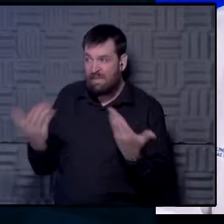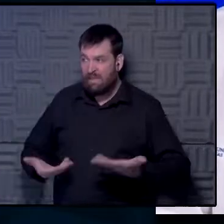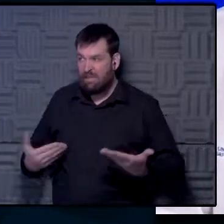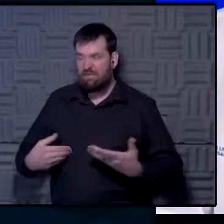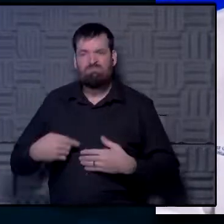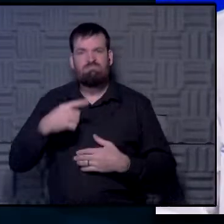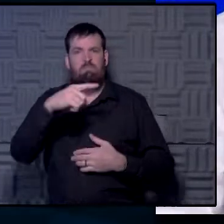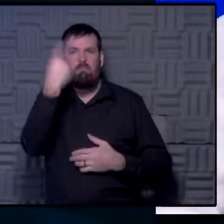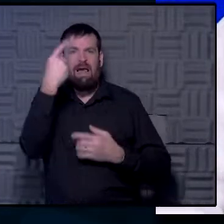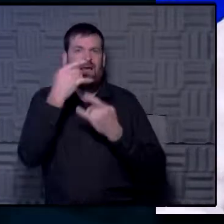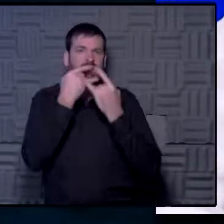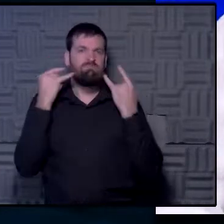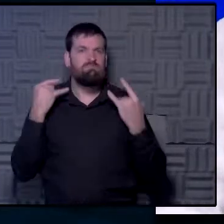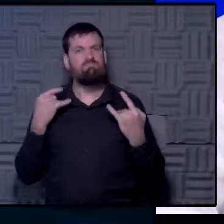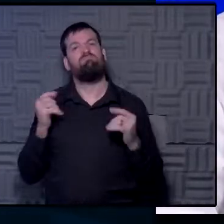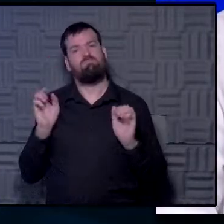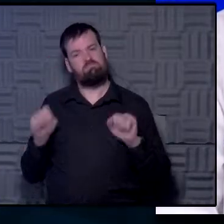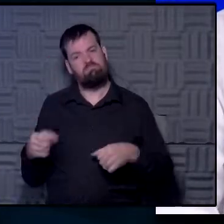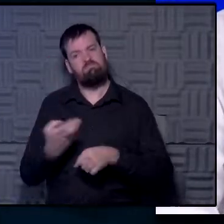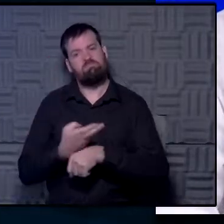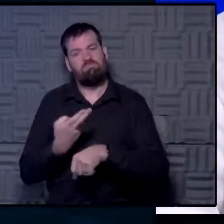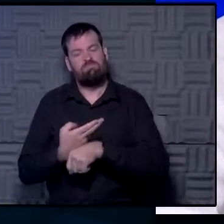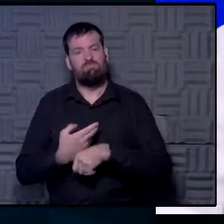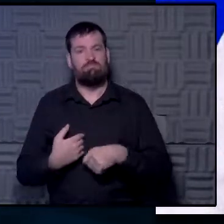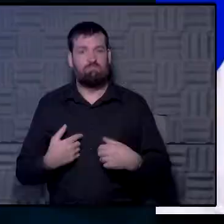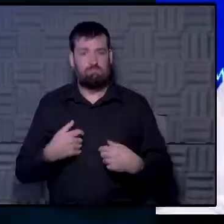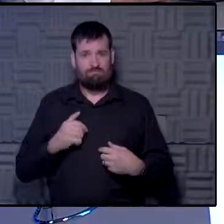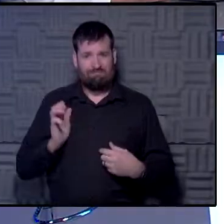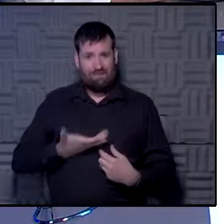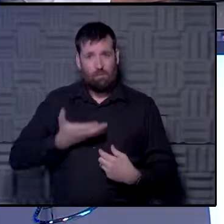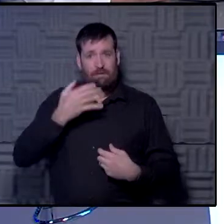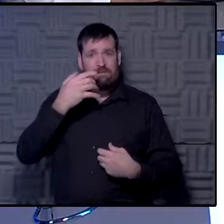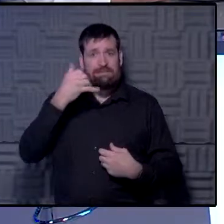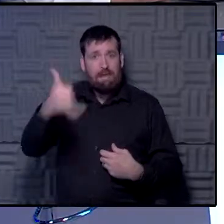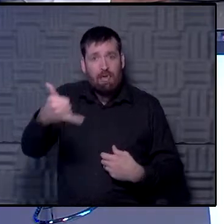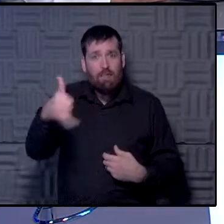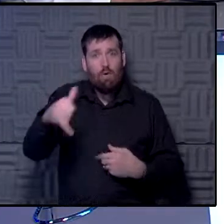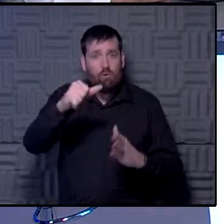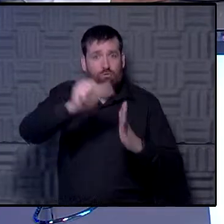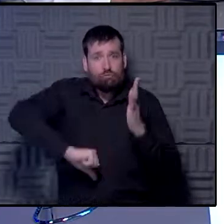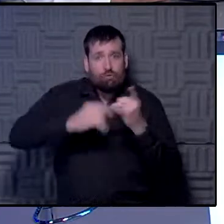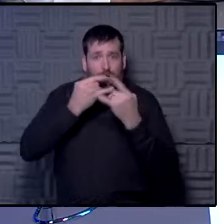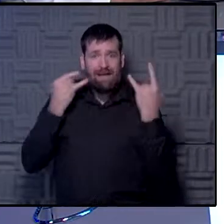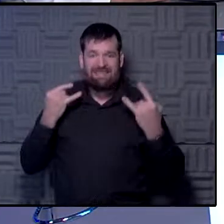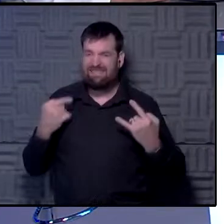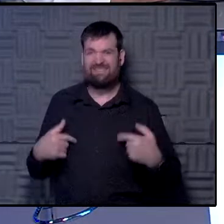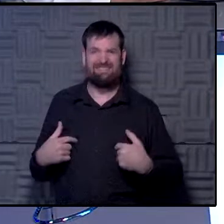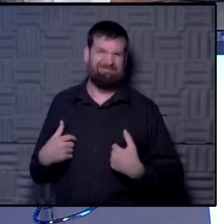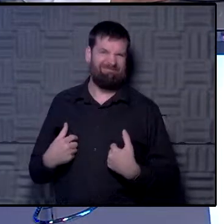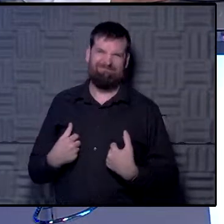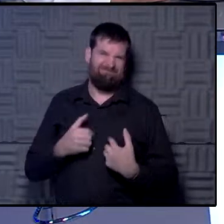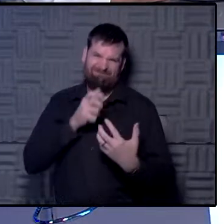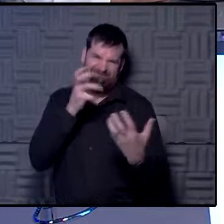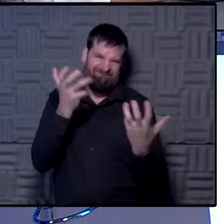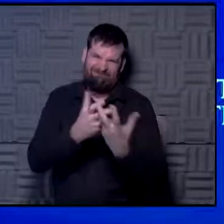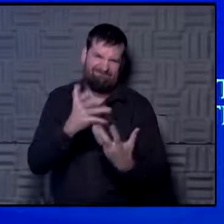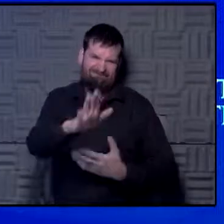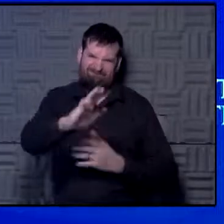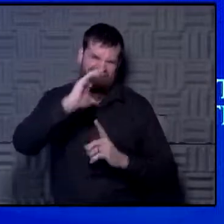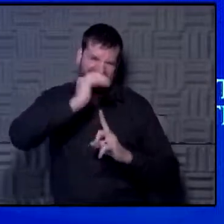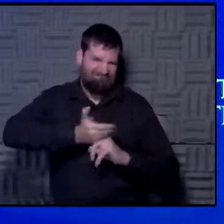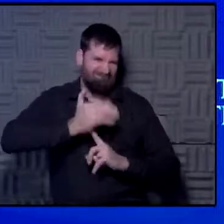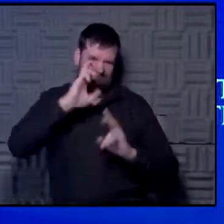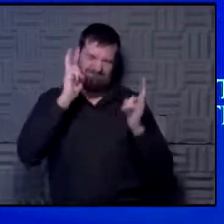these black masks. That's probably could use or something like that. But I'm not sure our little yellow surgical masks would add much to your Halloween costume, if you know what I mean.